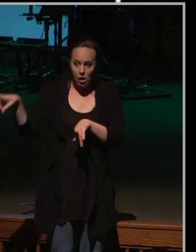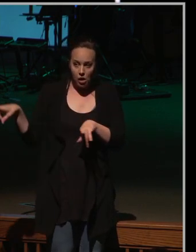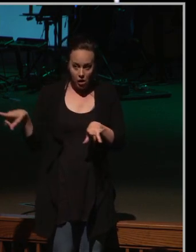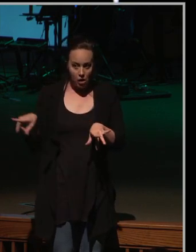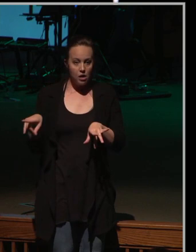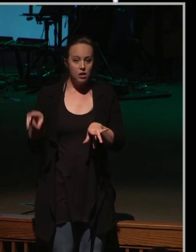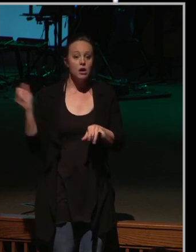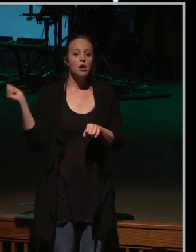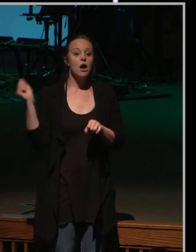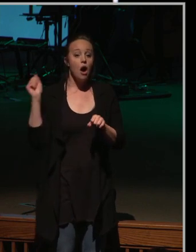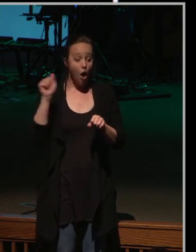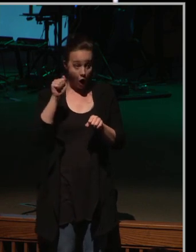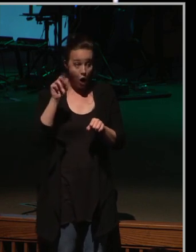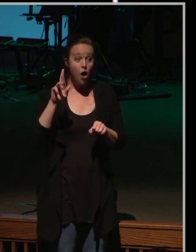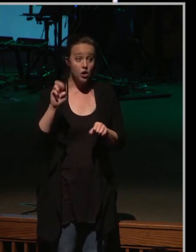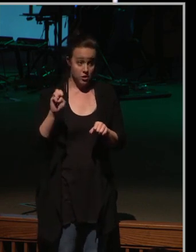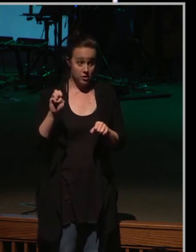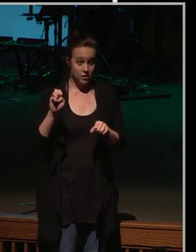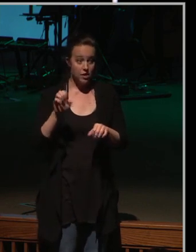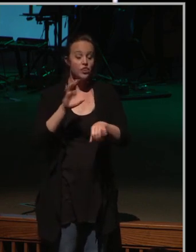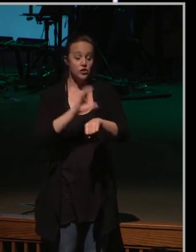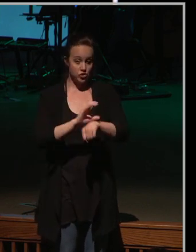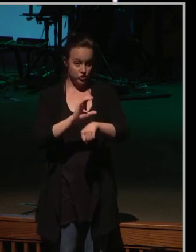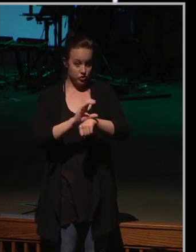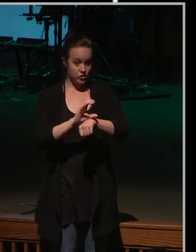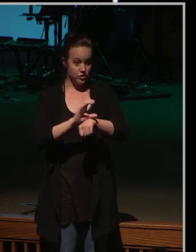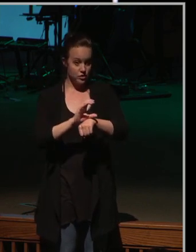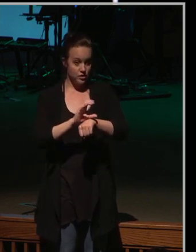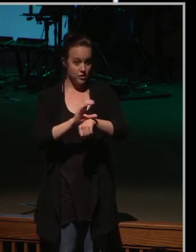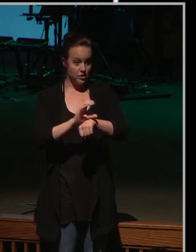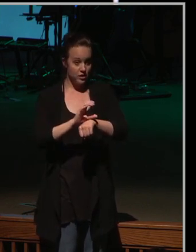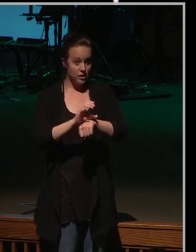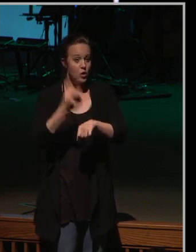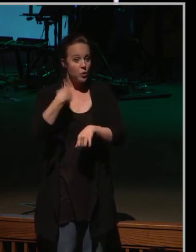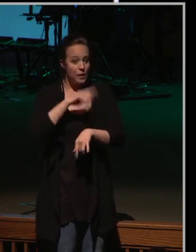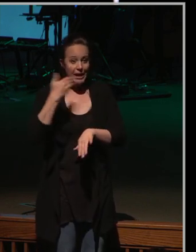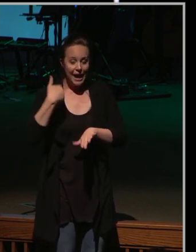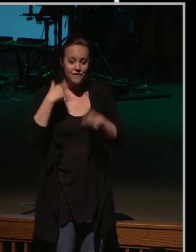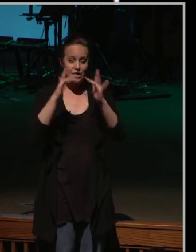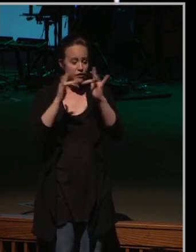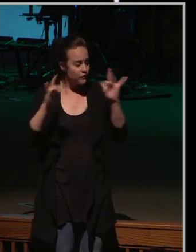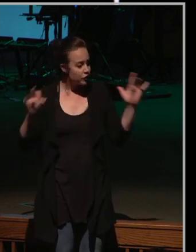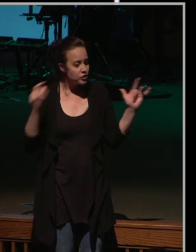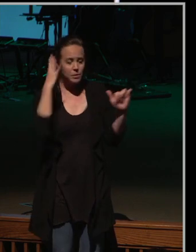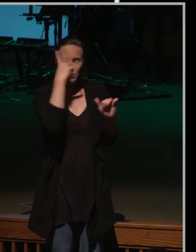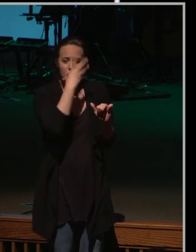other up and demonstrate to our kids the incredible, diverse beauty of the body of Christ.